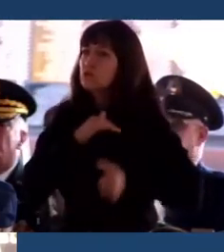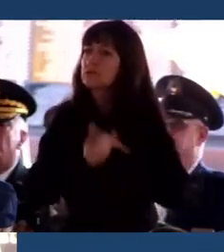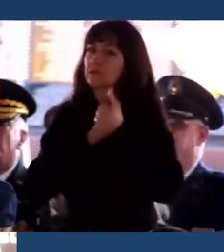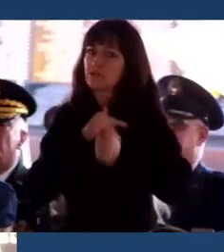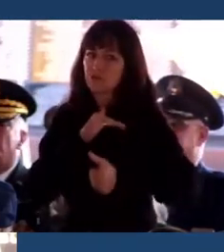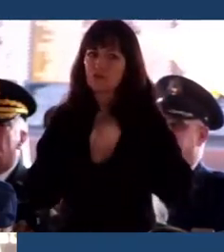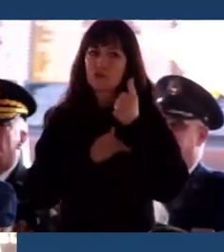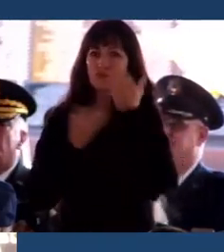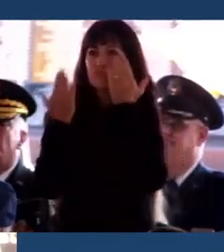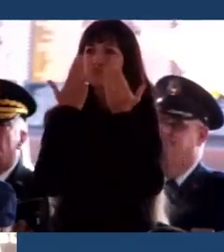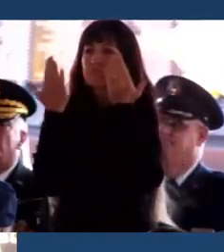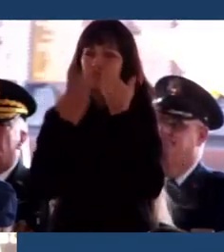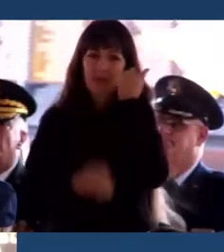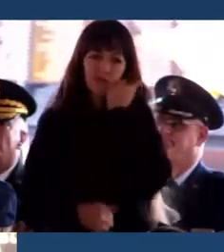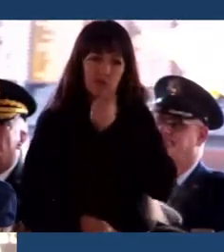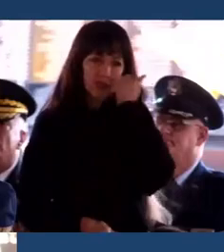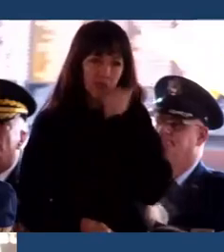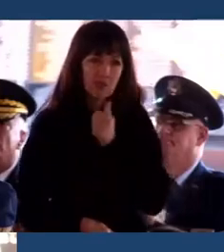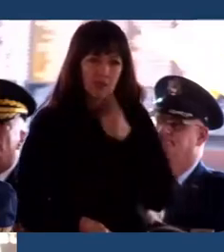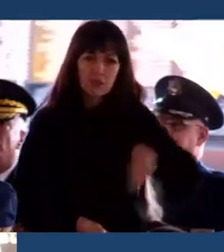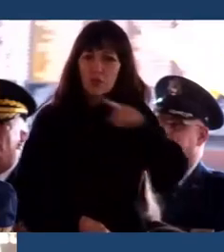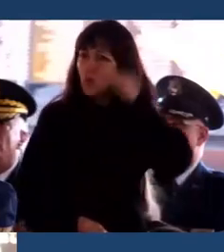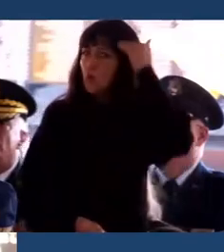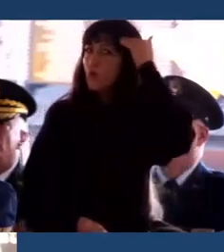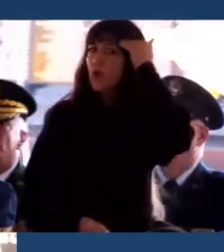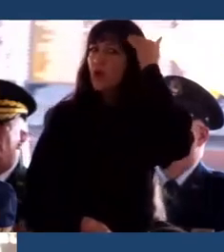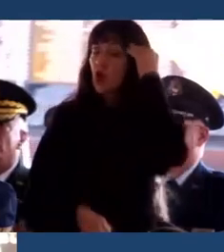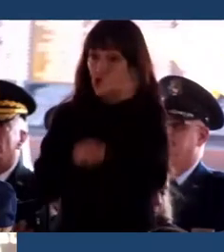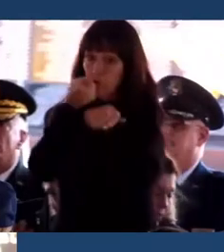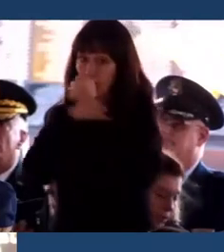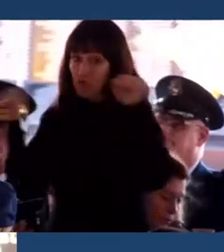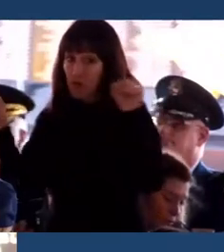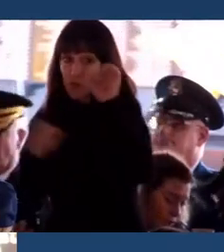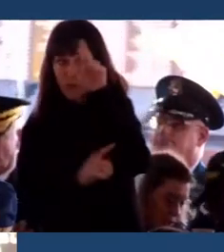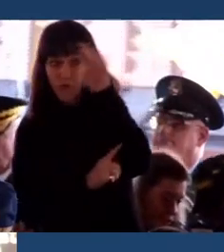every single day, aware that freedom is not free.